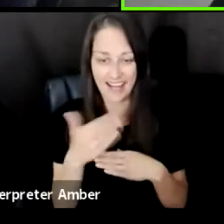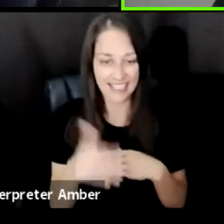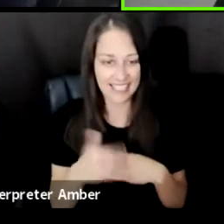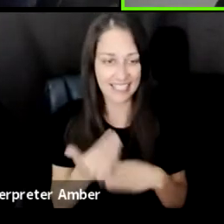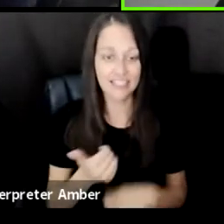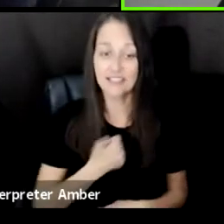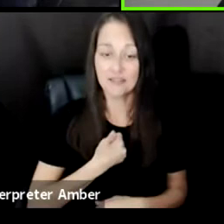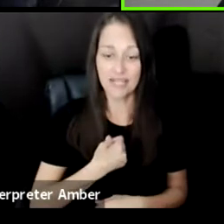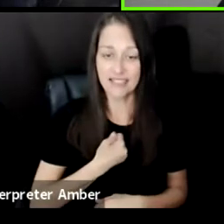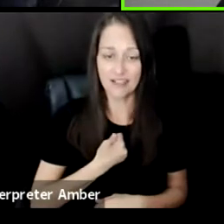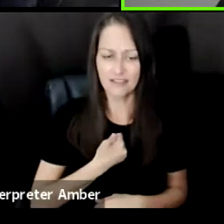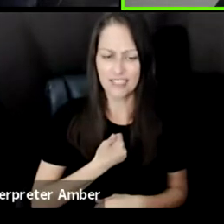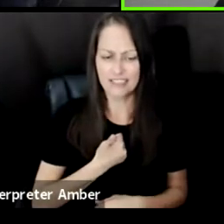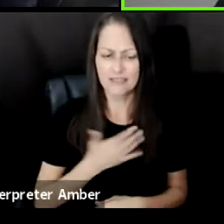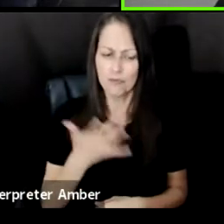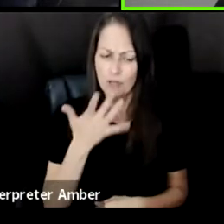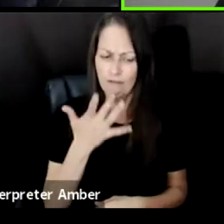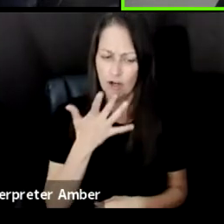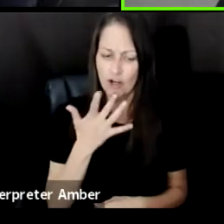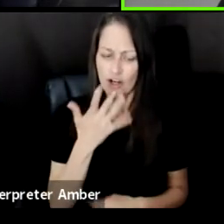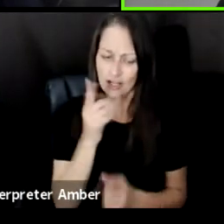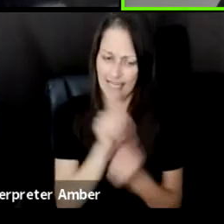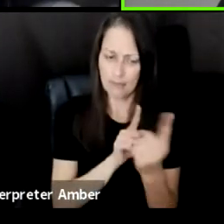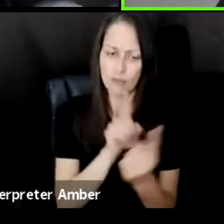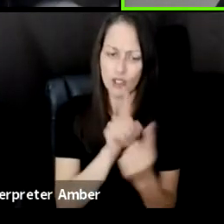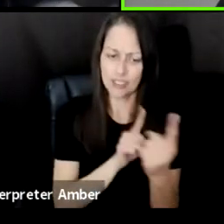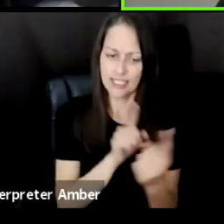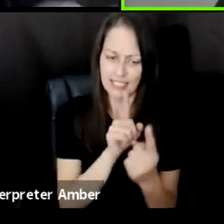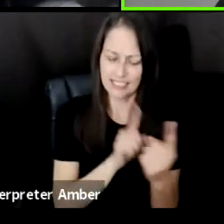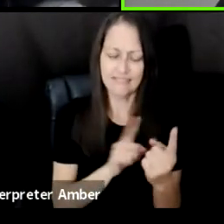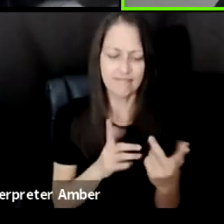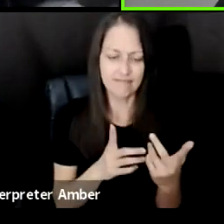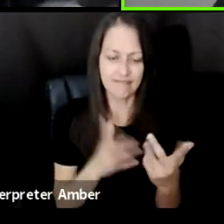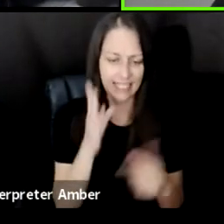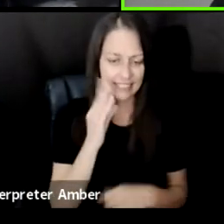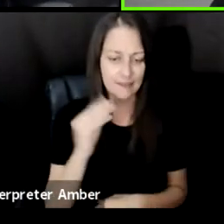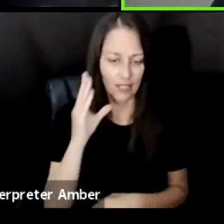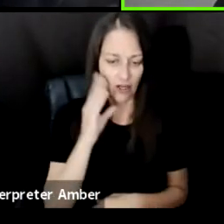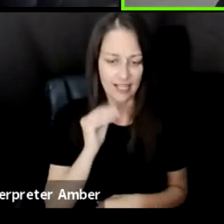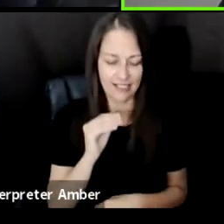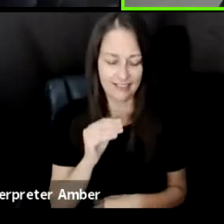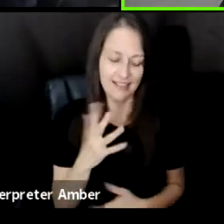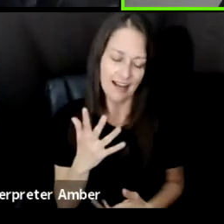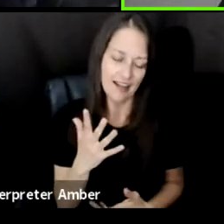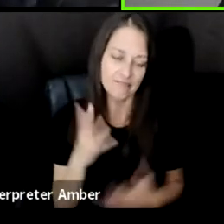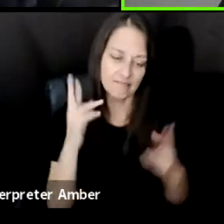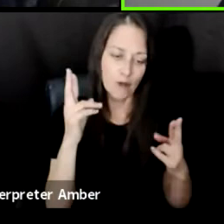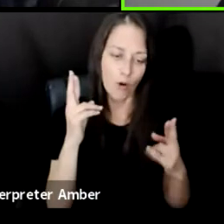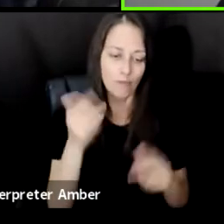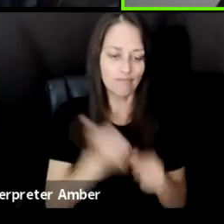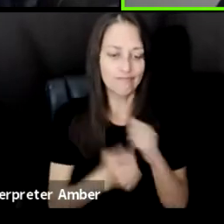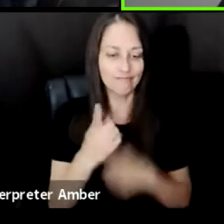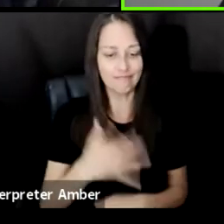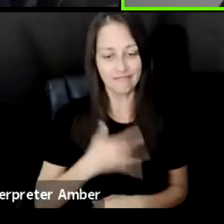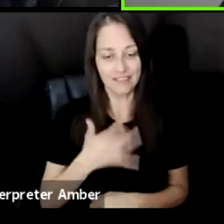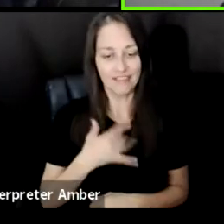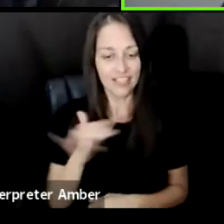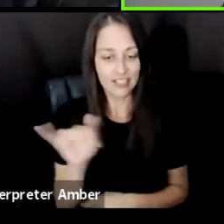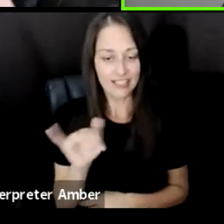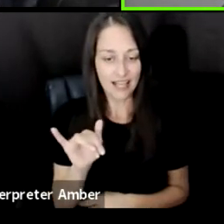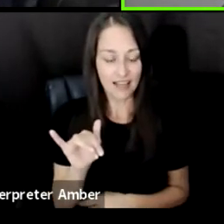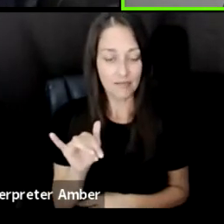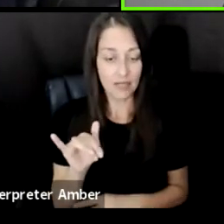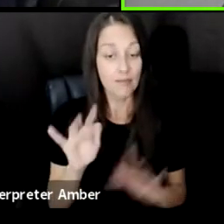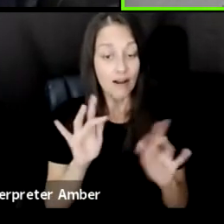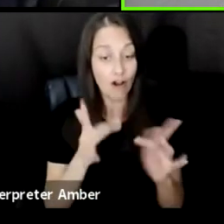and I much rather prefer like the in-person experience, as I believe everyone hopefully would, the online experience was a lot